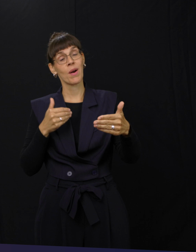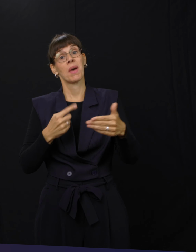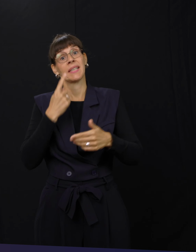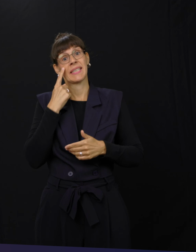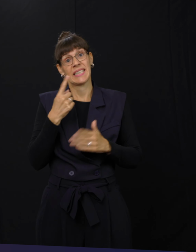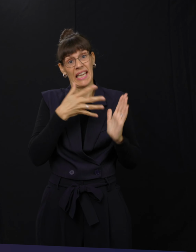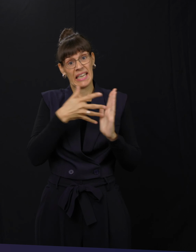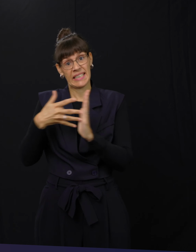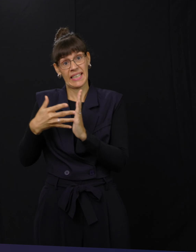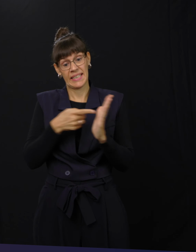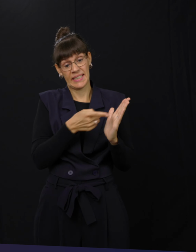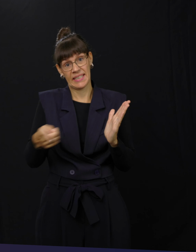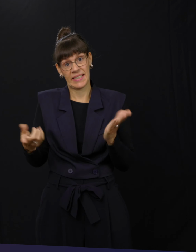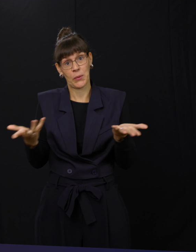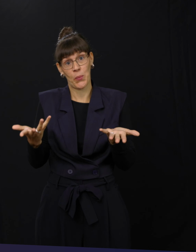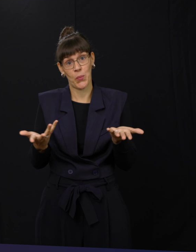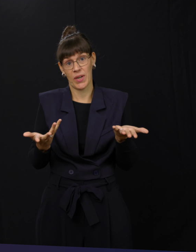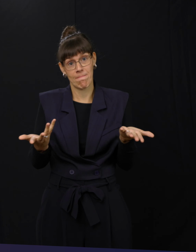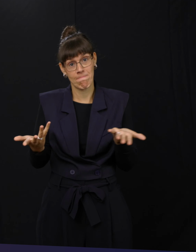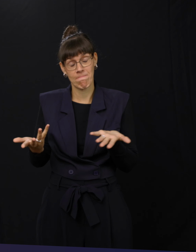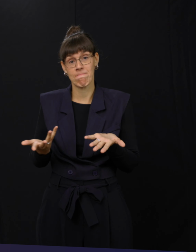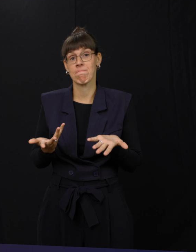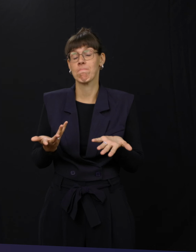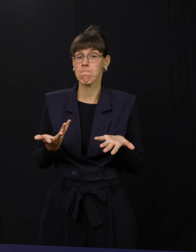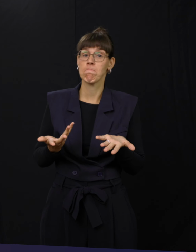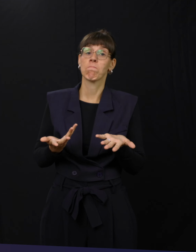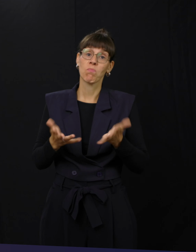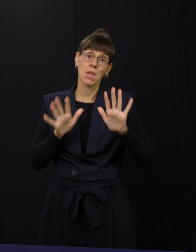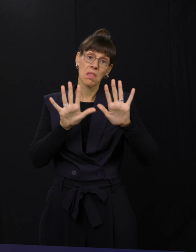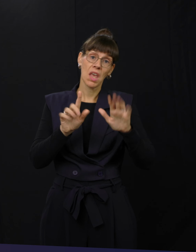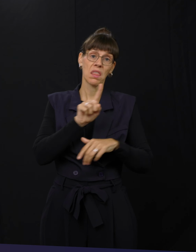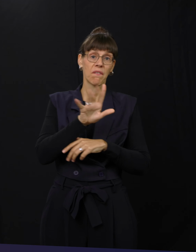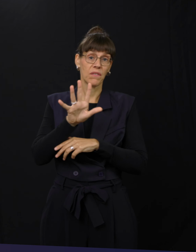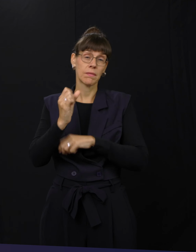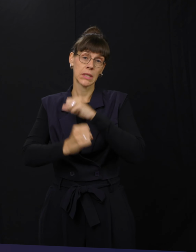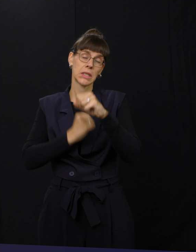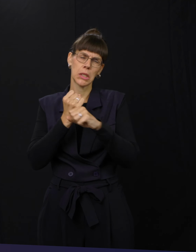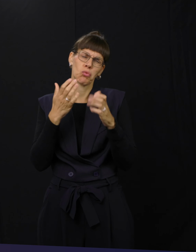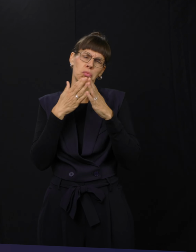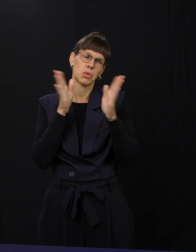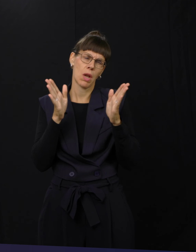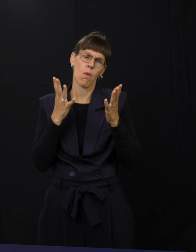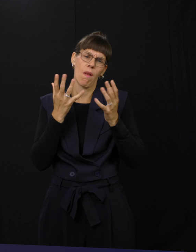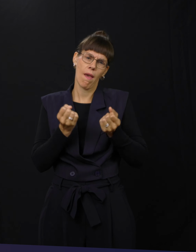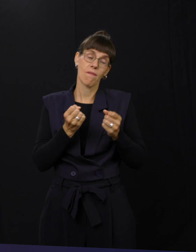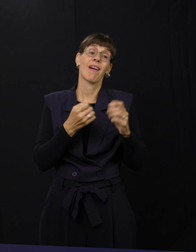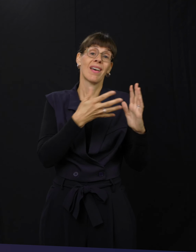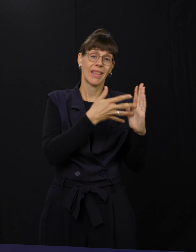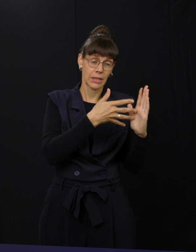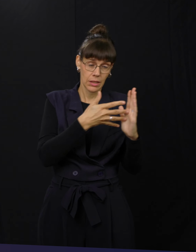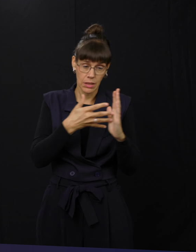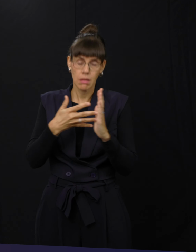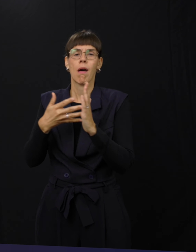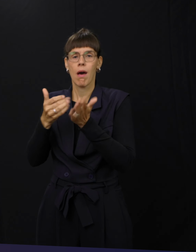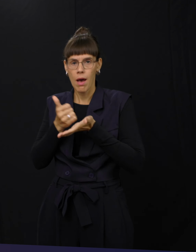of the trials, of course. Generally, it takes up to 10, 15 years before a treatment ends up